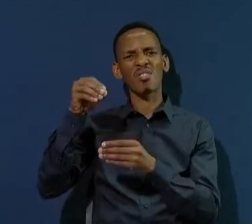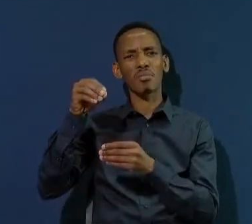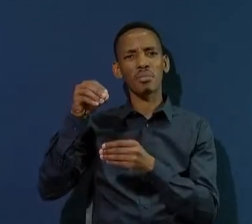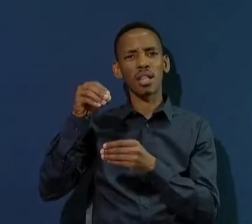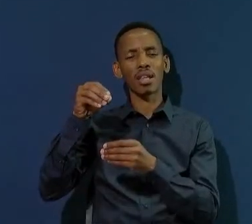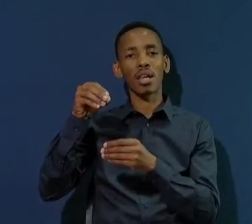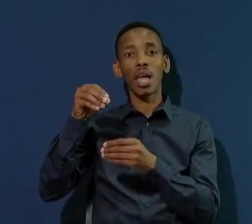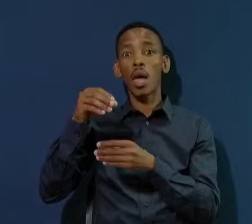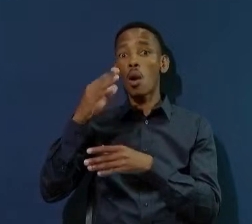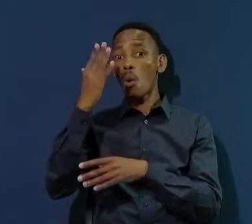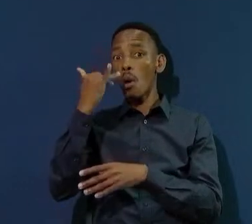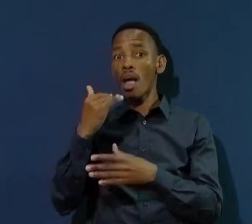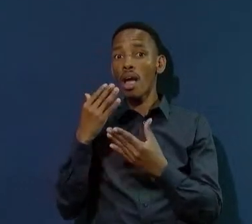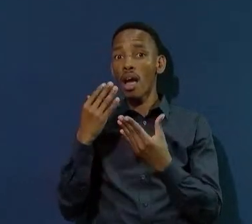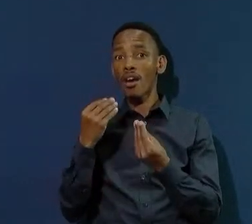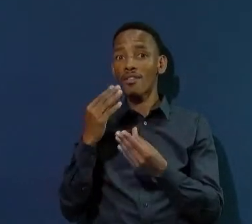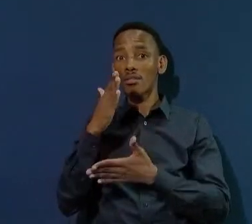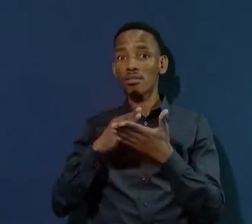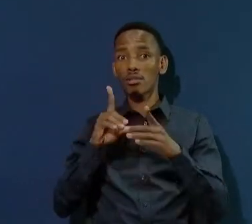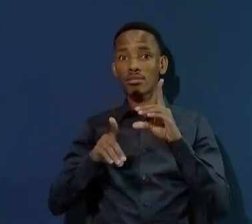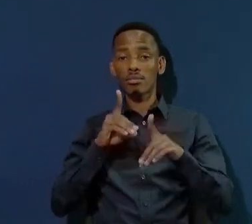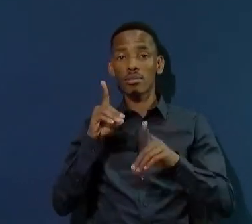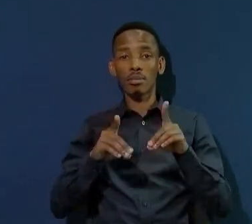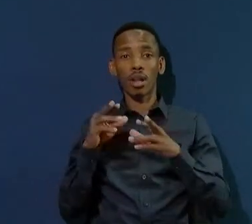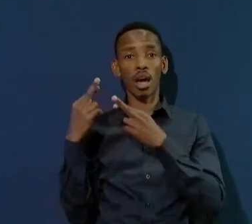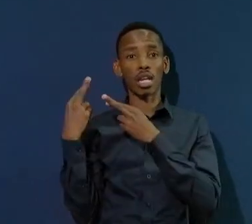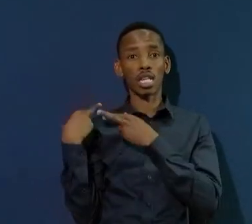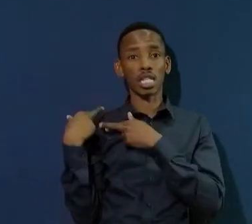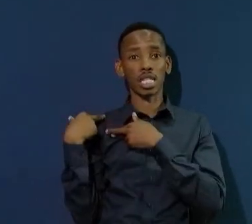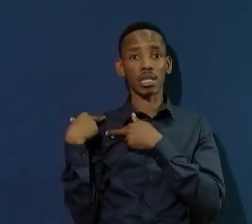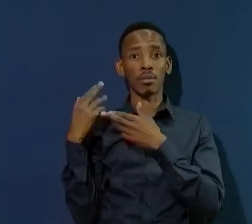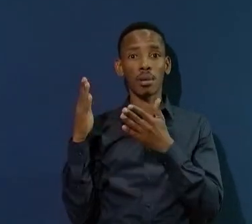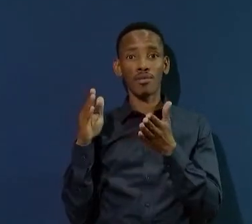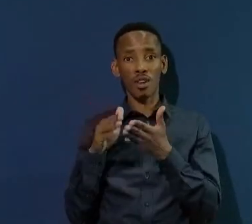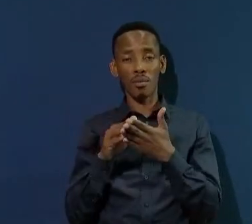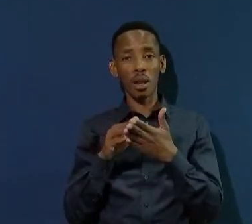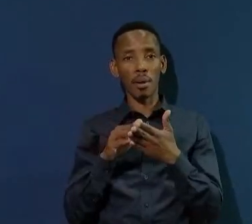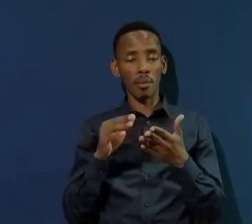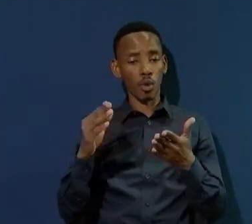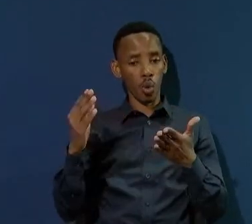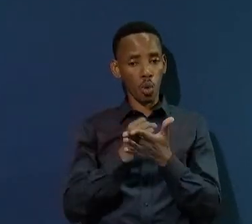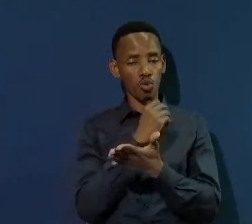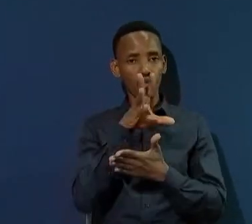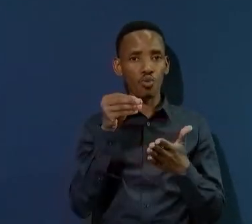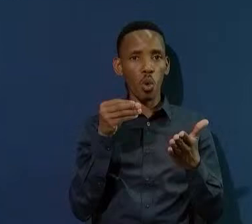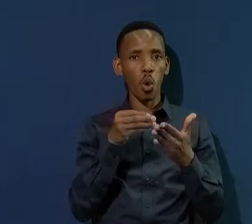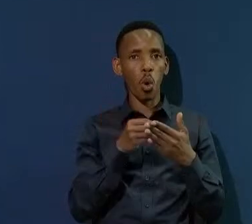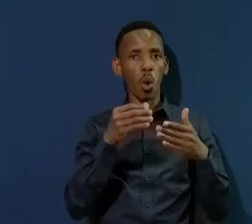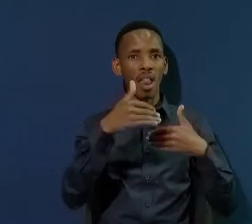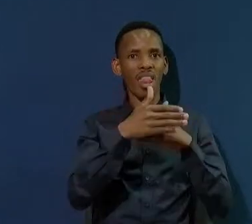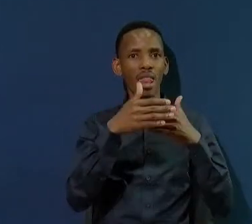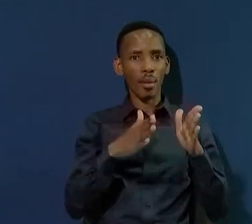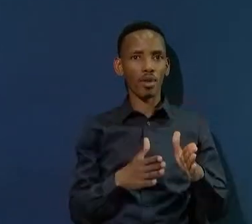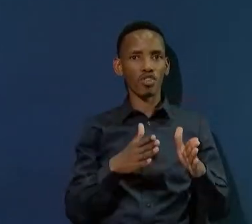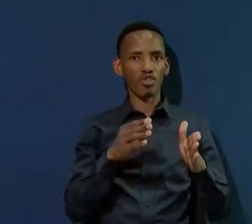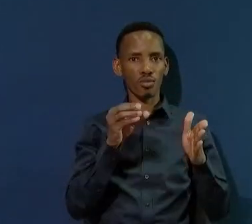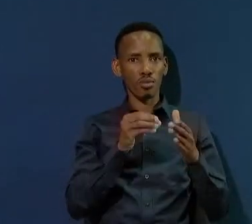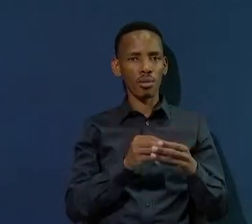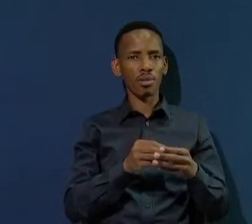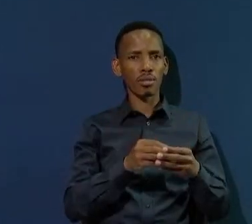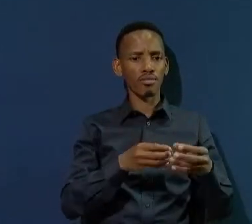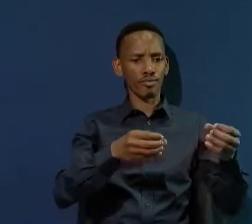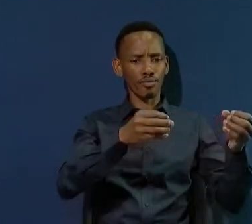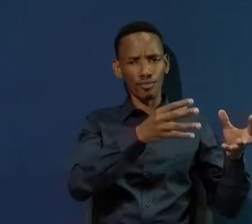ba thapilwe gore ba ise tsone ditalama tseo di box tsone tseo to the counting center. Era ebe